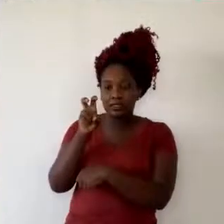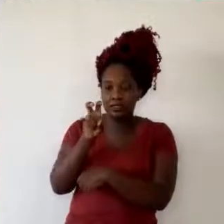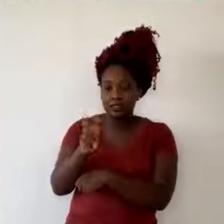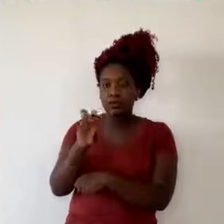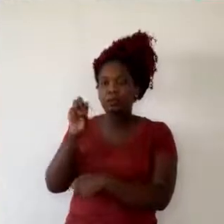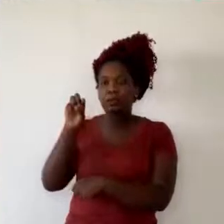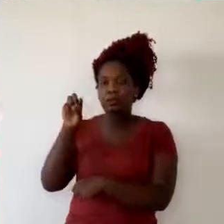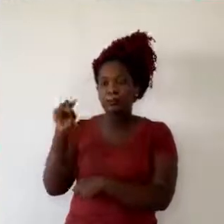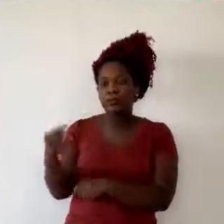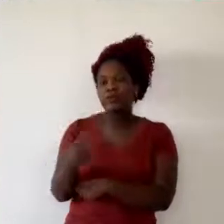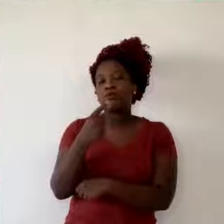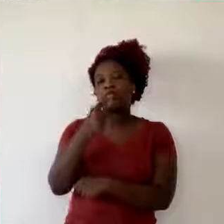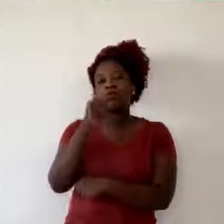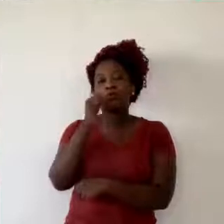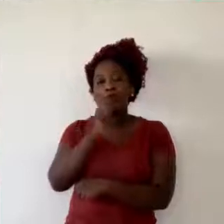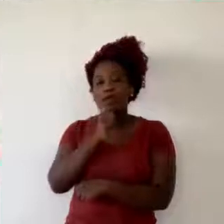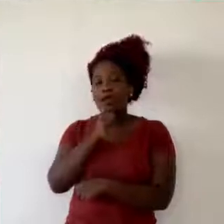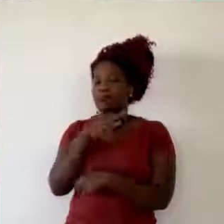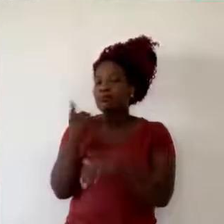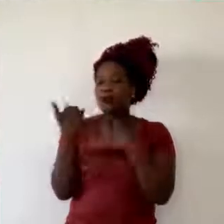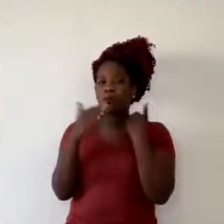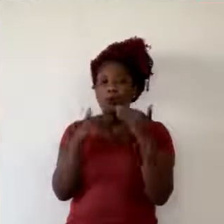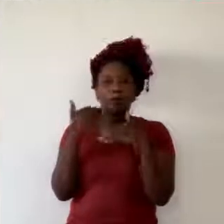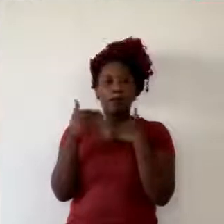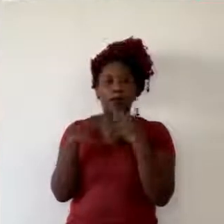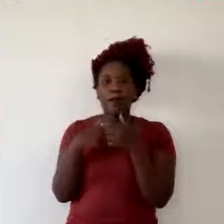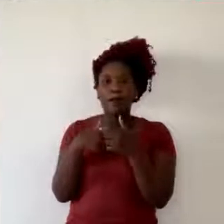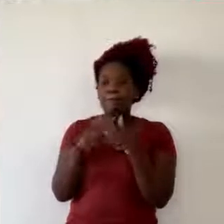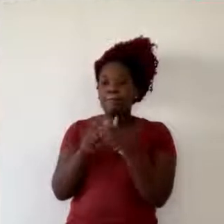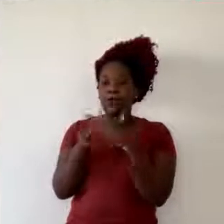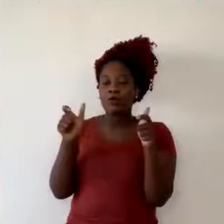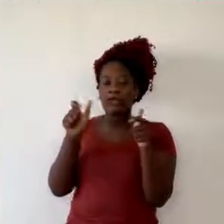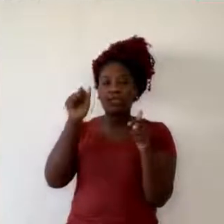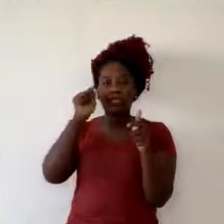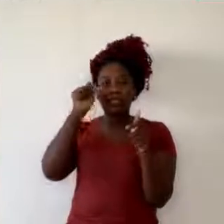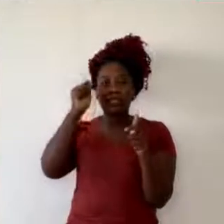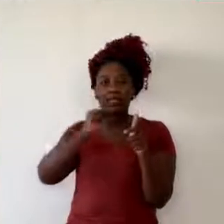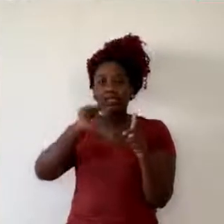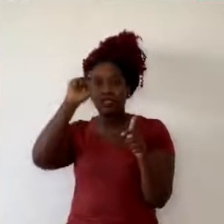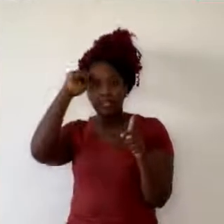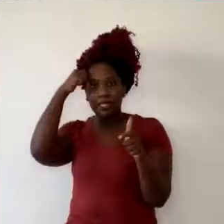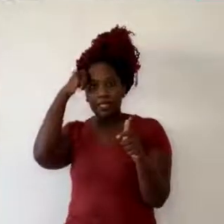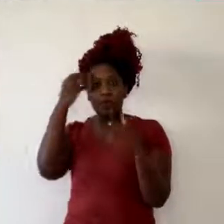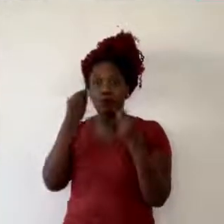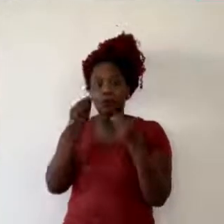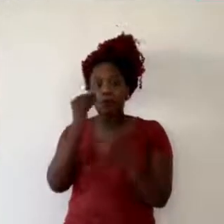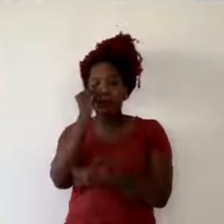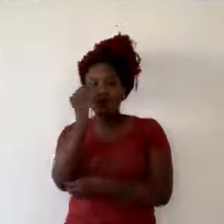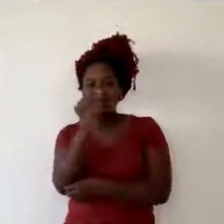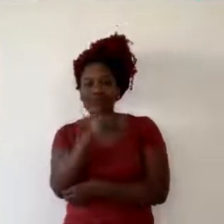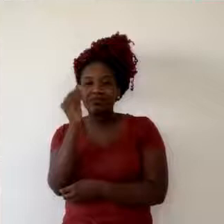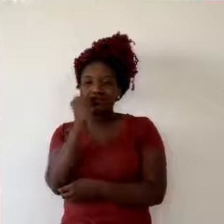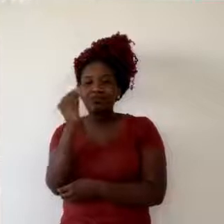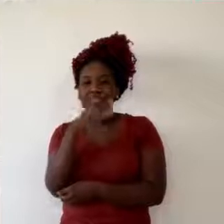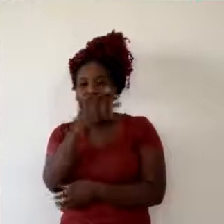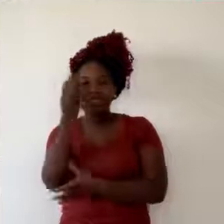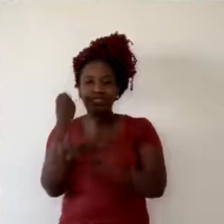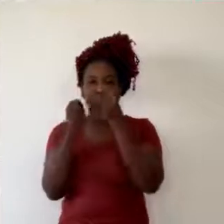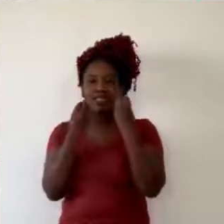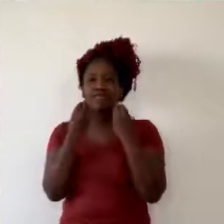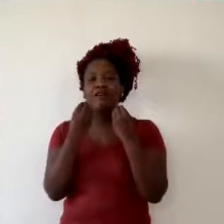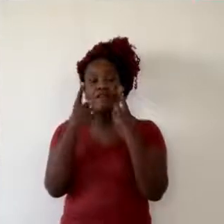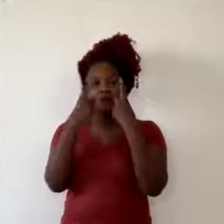of people, and 70% of them are Black women, and we may not neglect